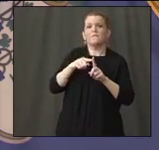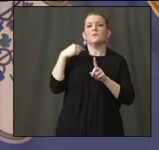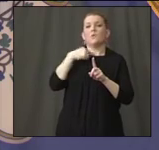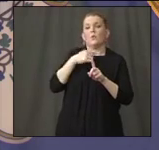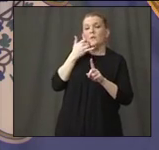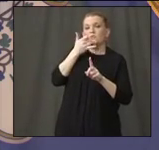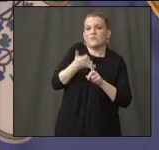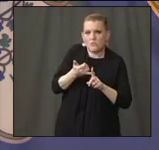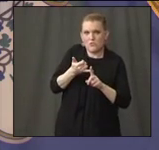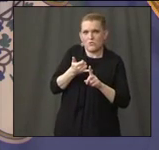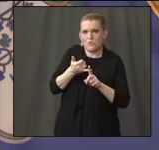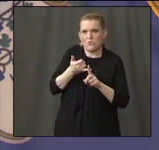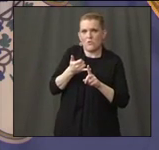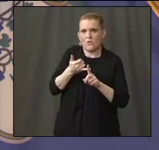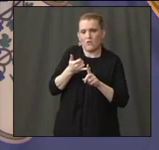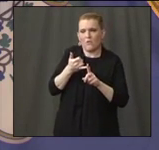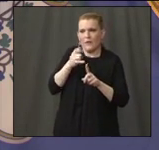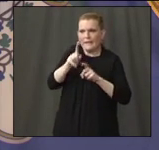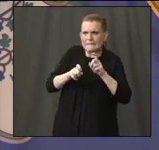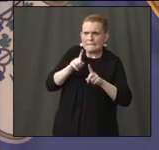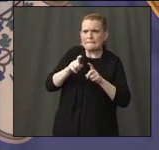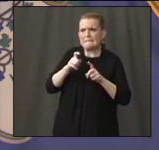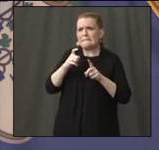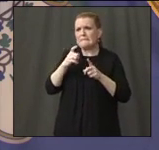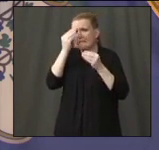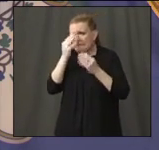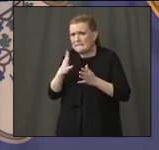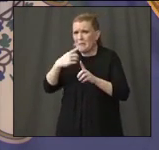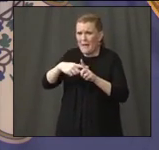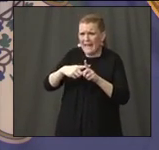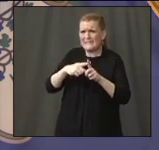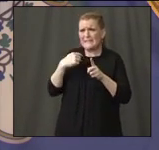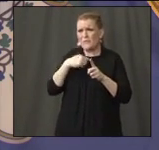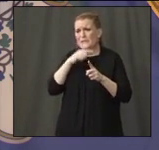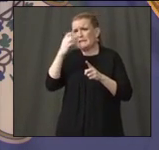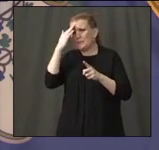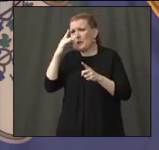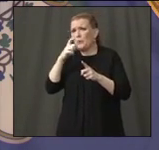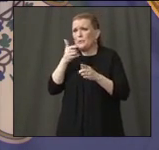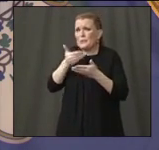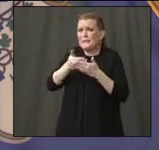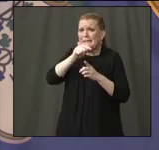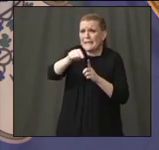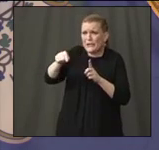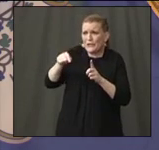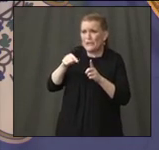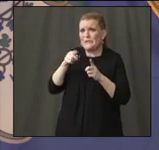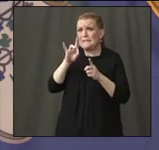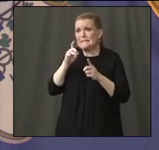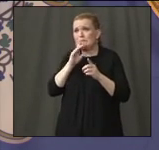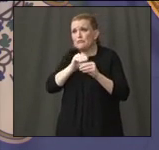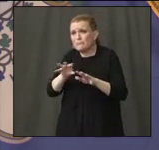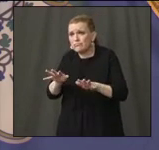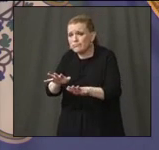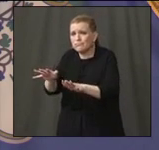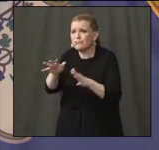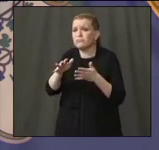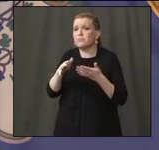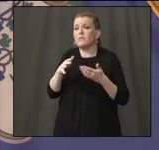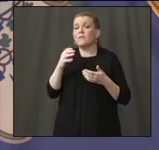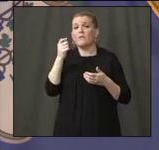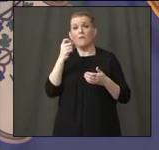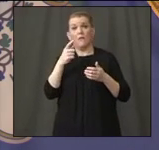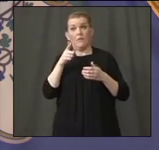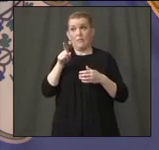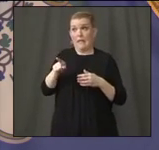have the right to take the phone call and say they want to participate or not. Okay. And finally, in your